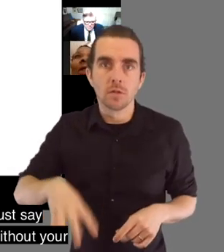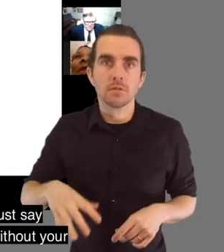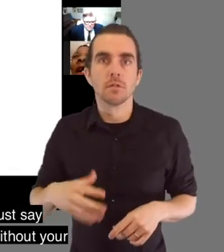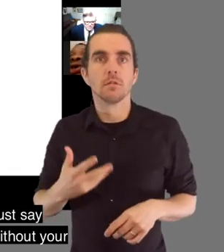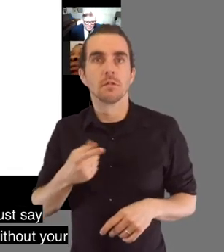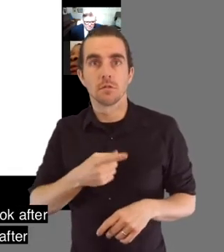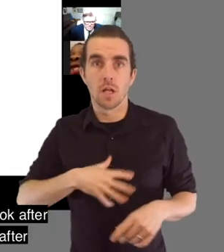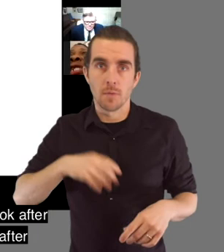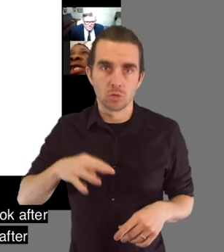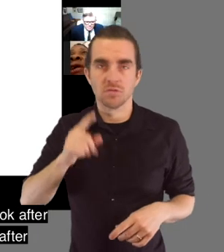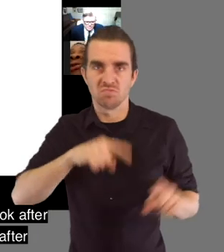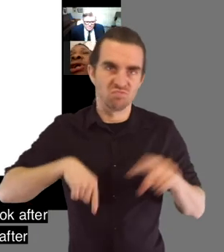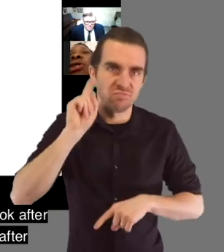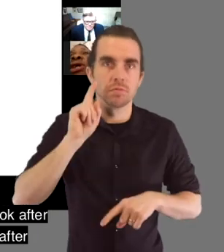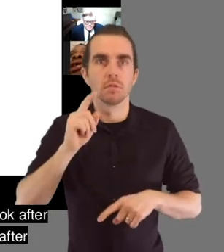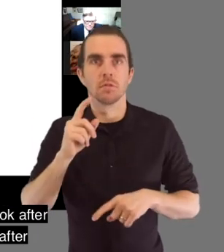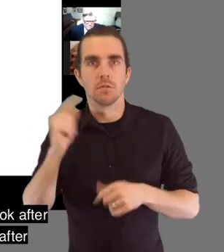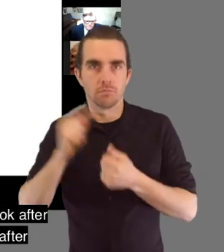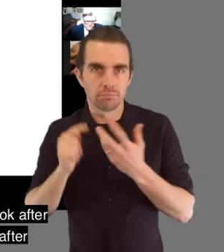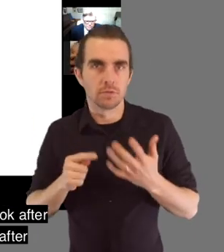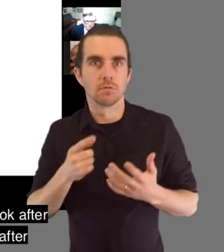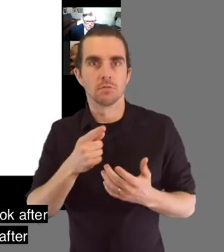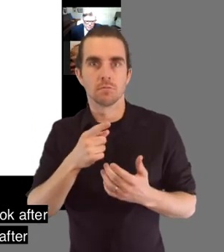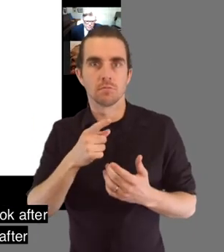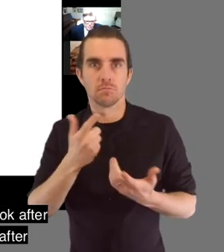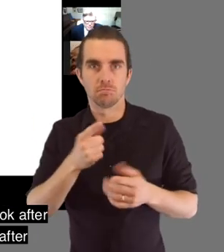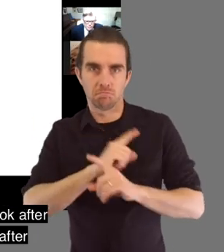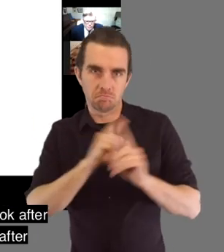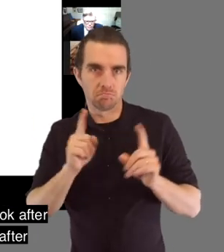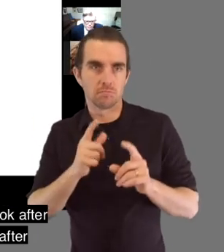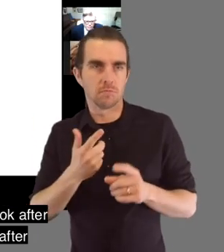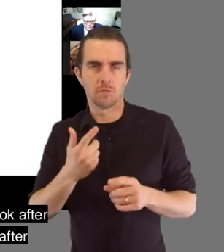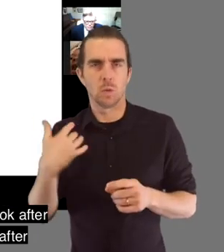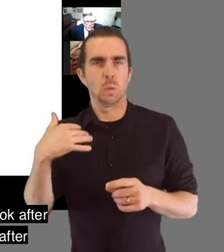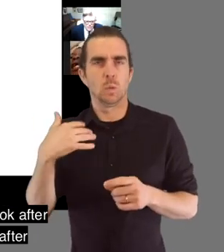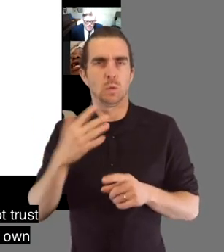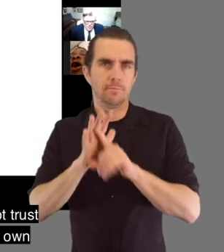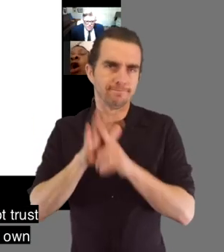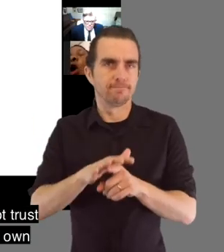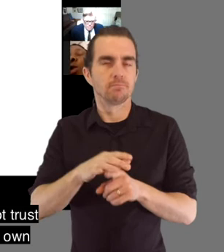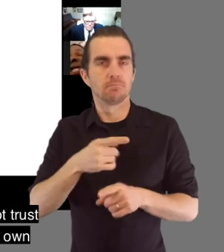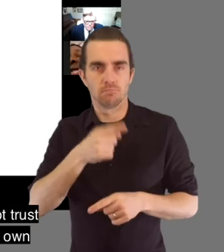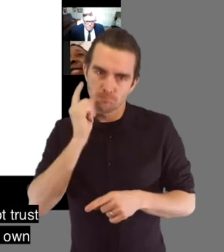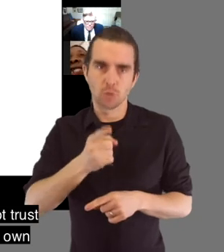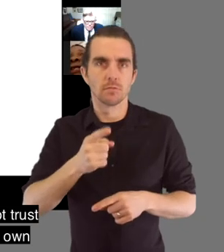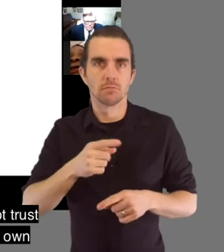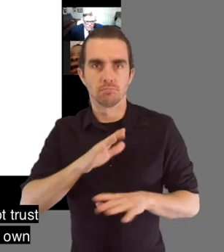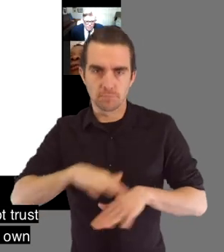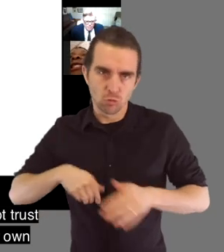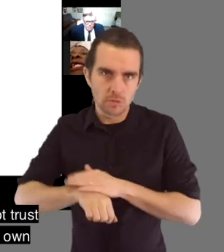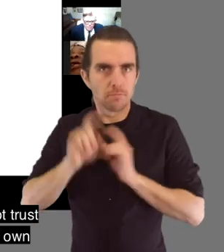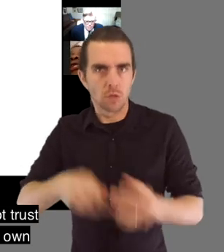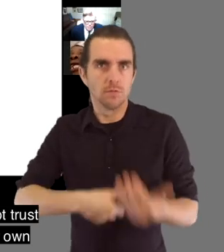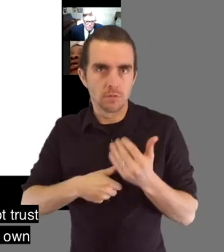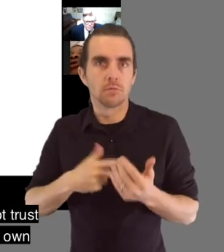aborted without your permission because you cannot look after the child. But you are able to look after their own children, but